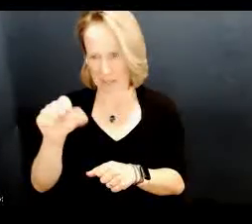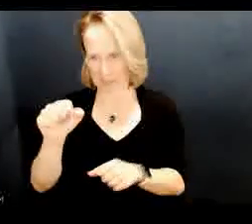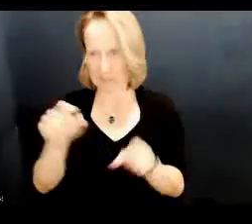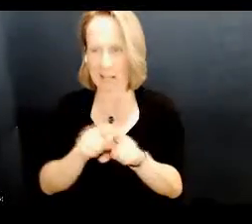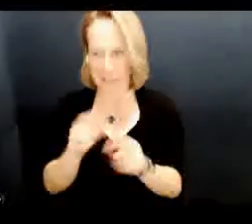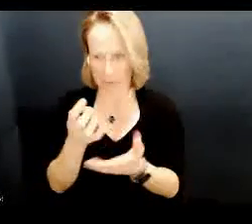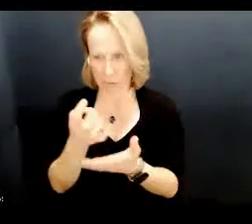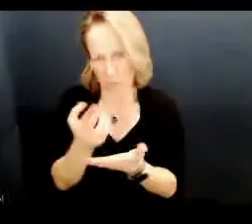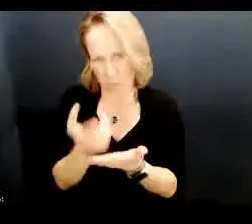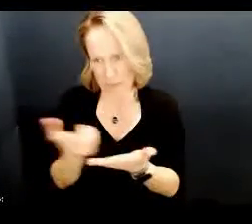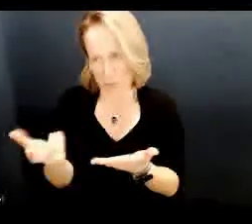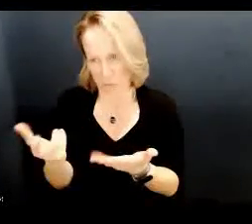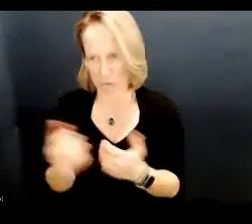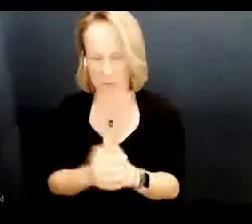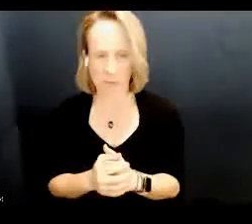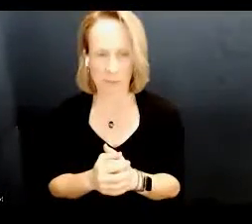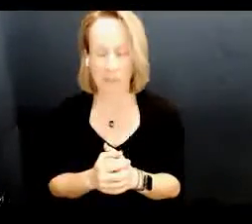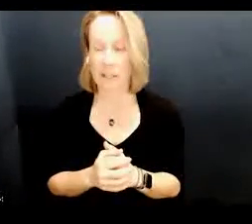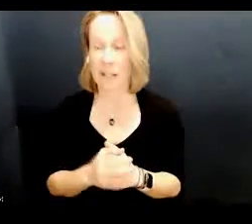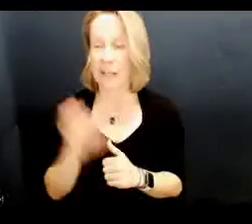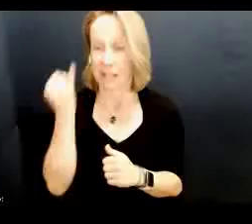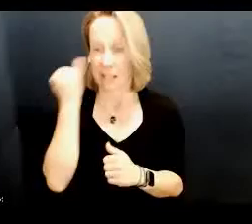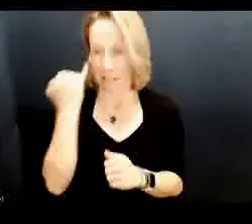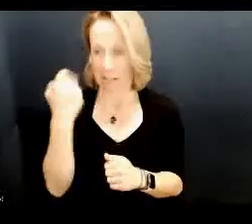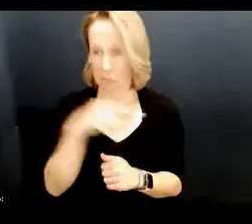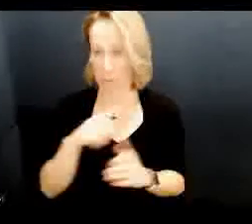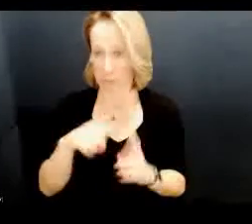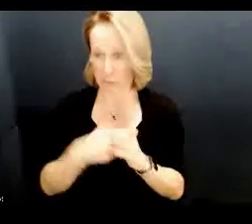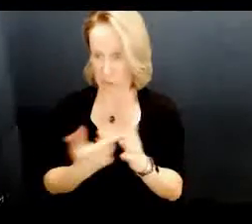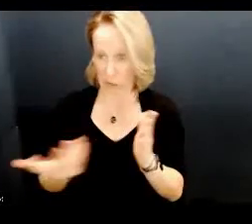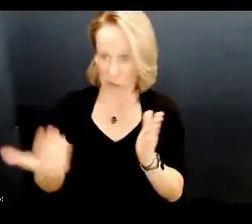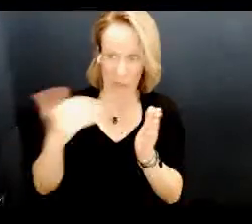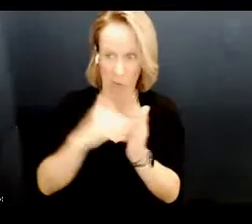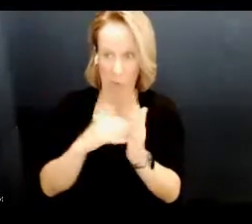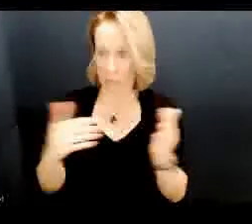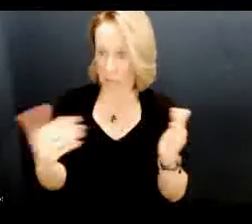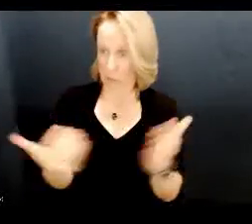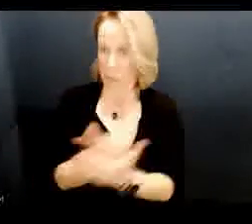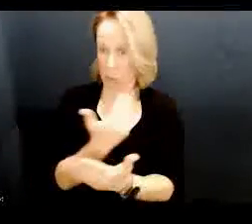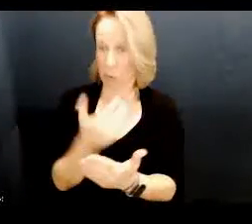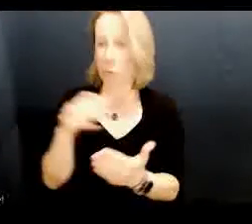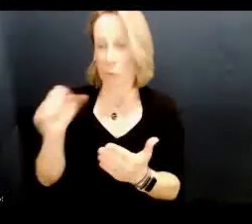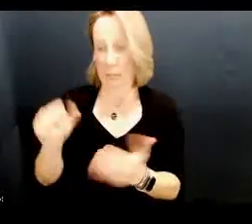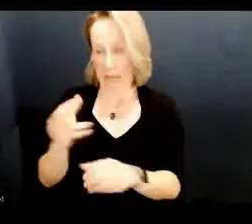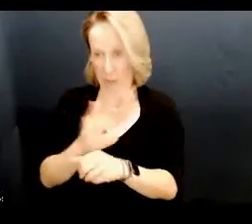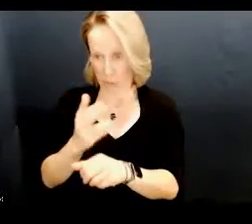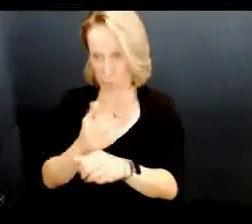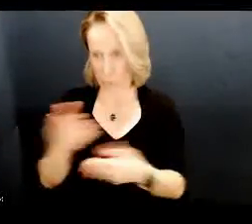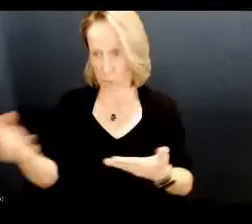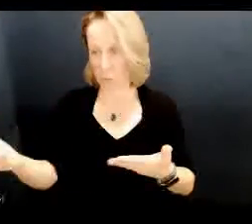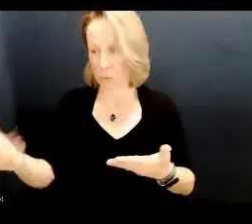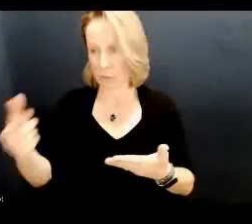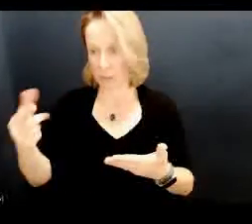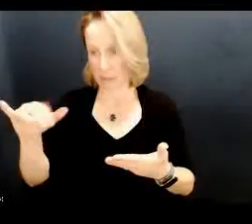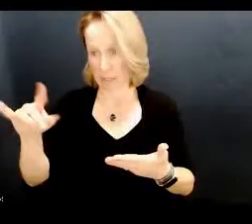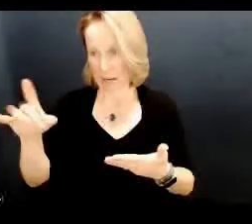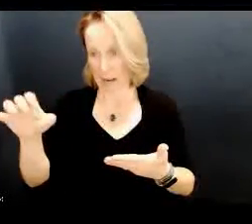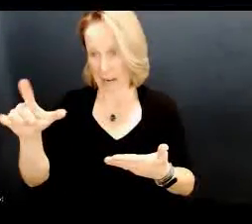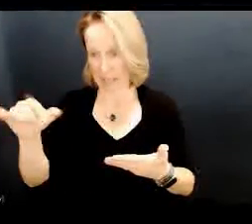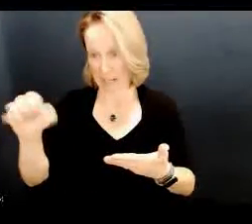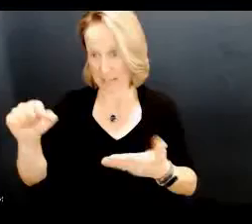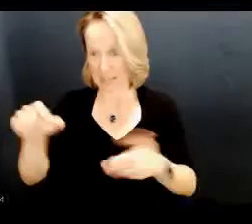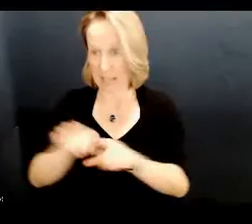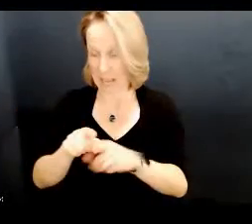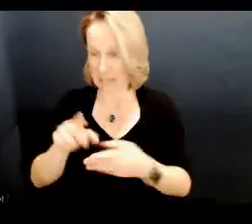If we're creating something brand new, we can use the guidelines as a draft, like I mentioned. We can use other communities'